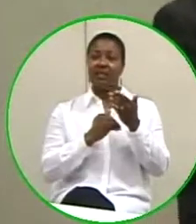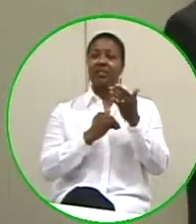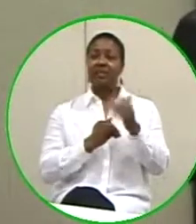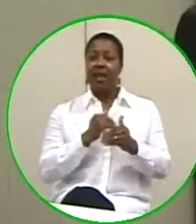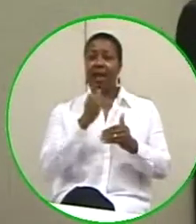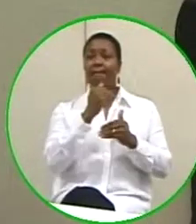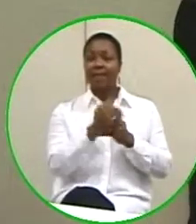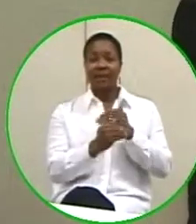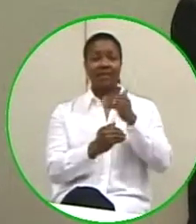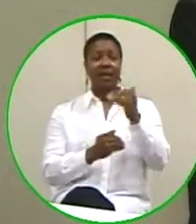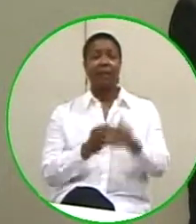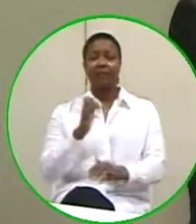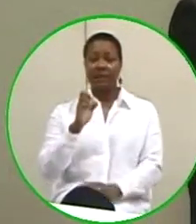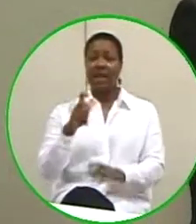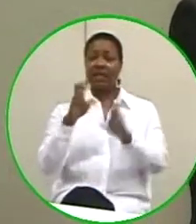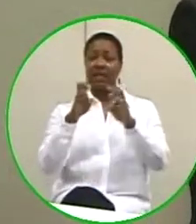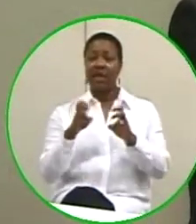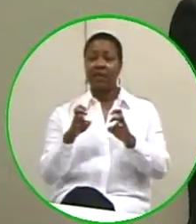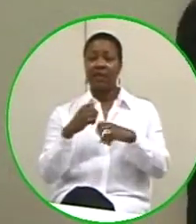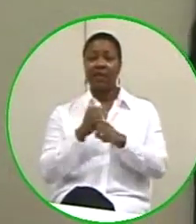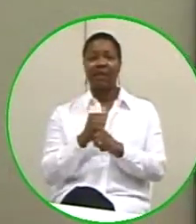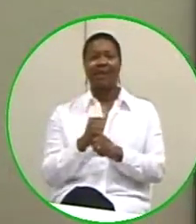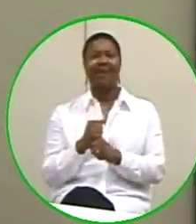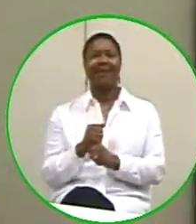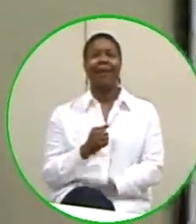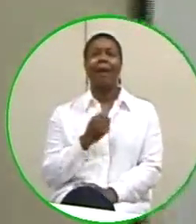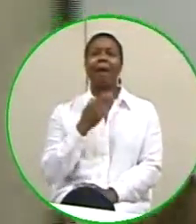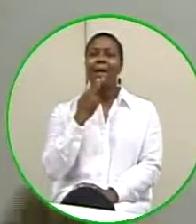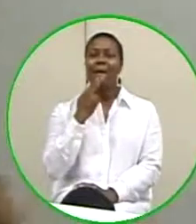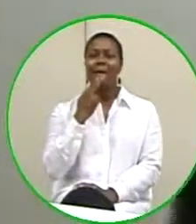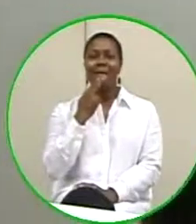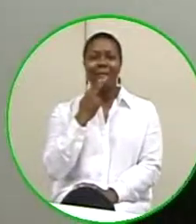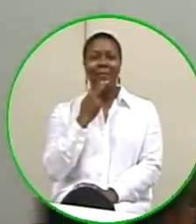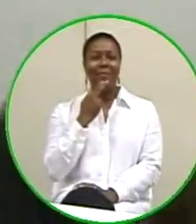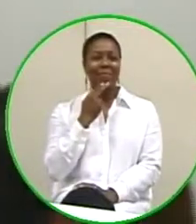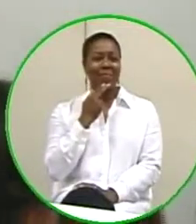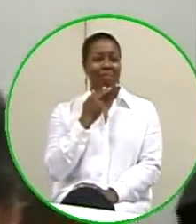task analysis for making a peanut butter and jelly sandwich.